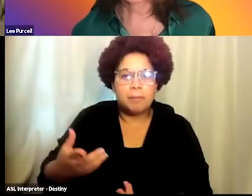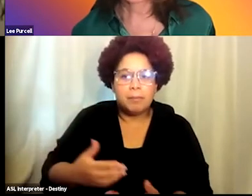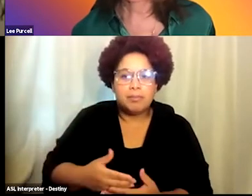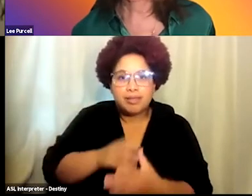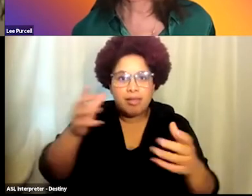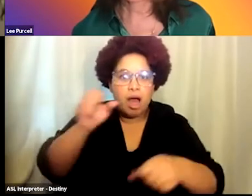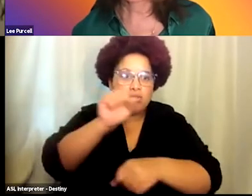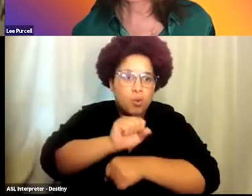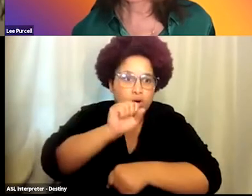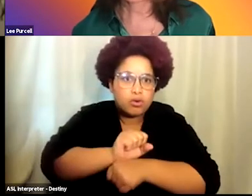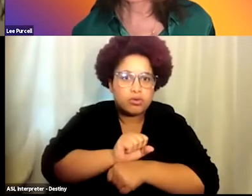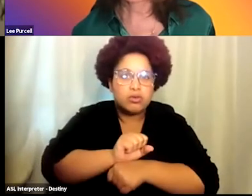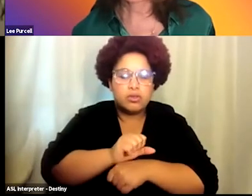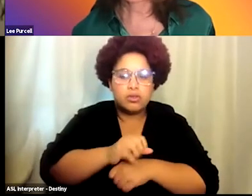done.